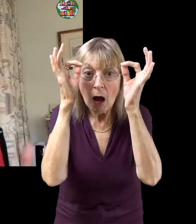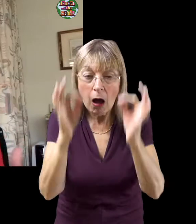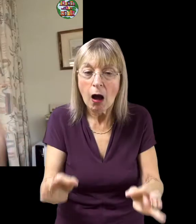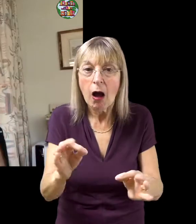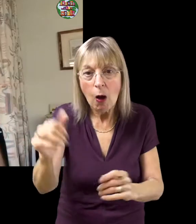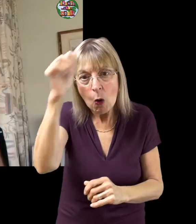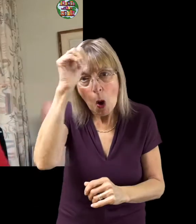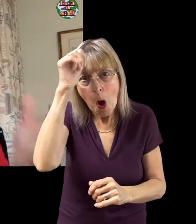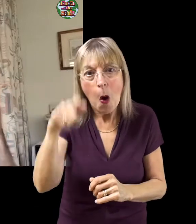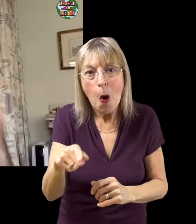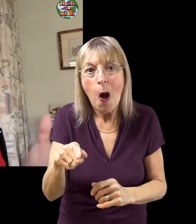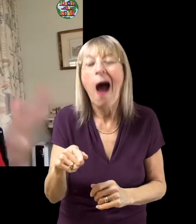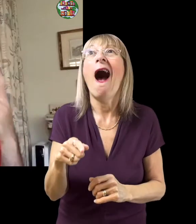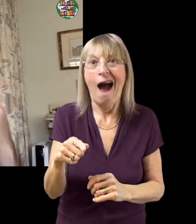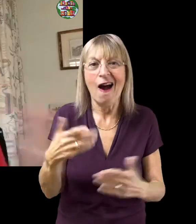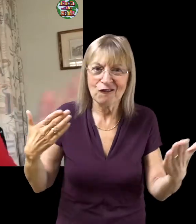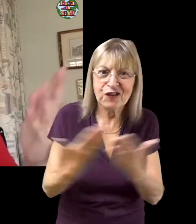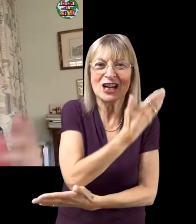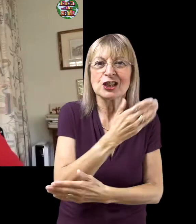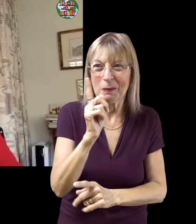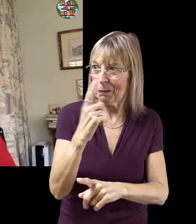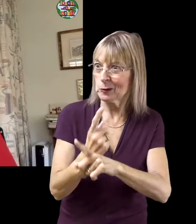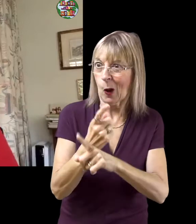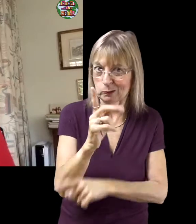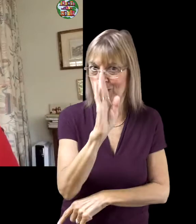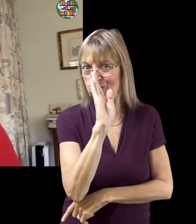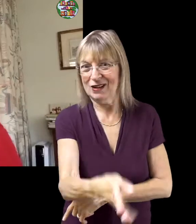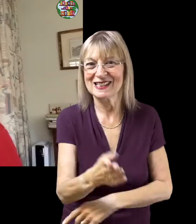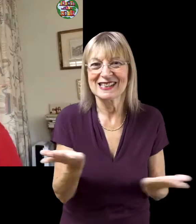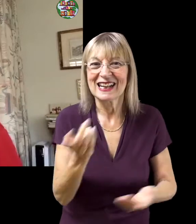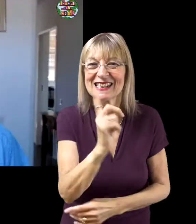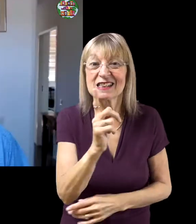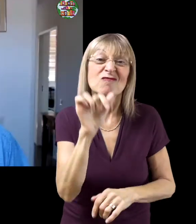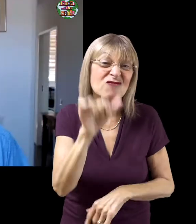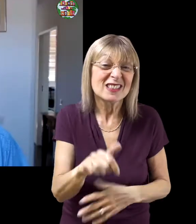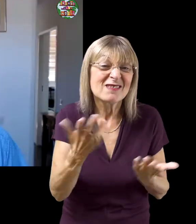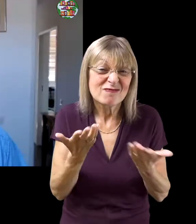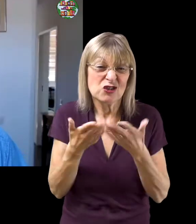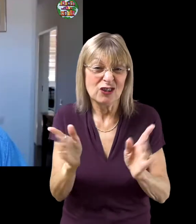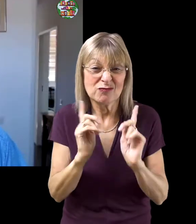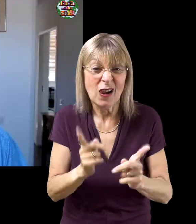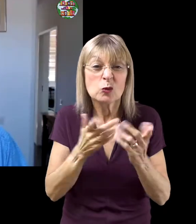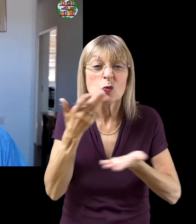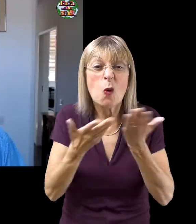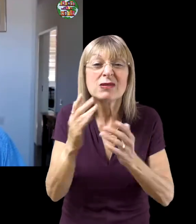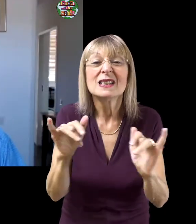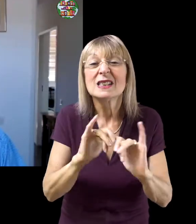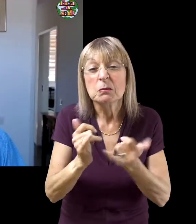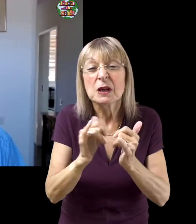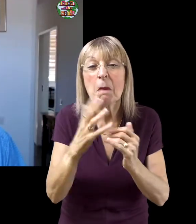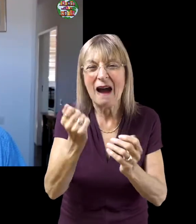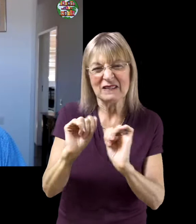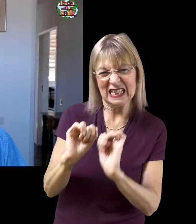of completely new, fresh people talking to you. Yeah, generally, of course, sometimes stories